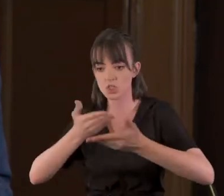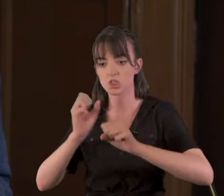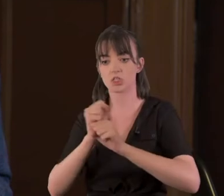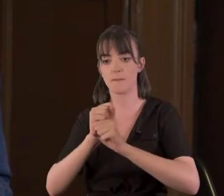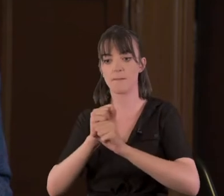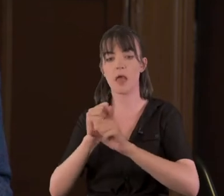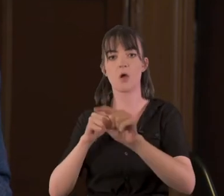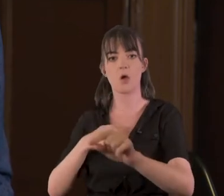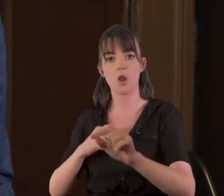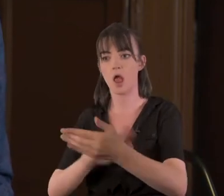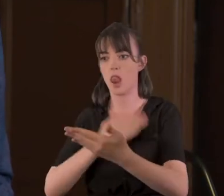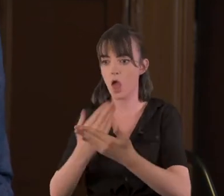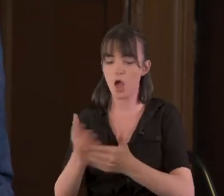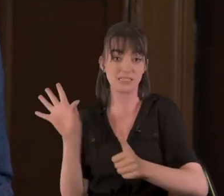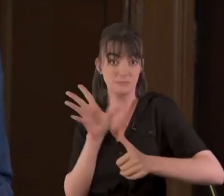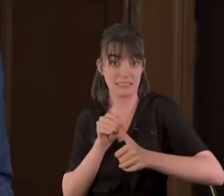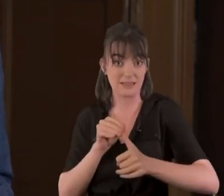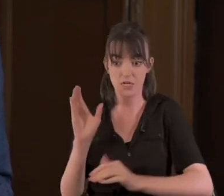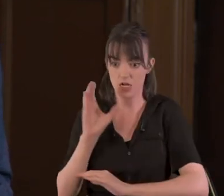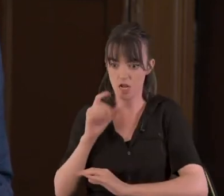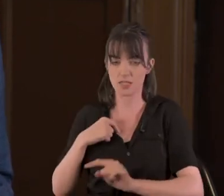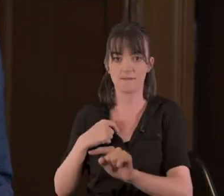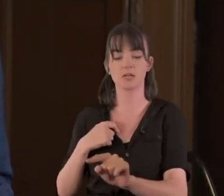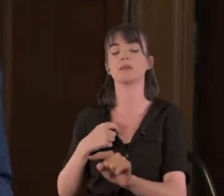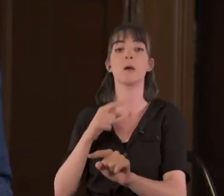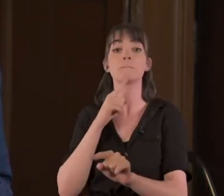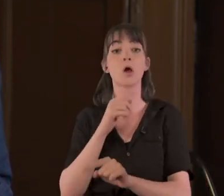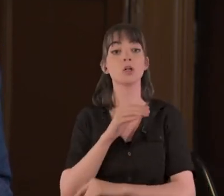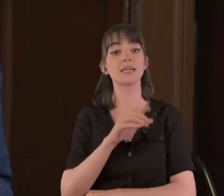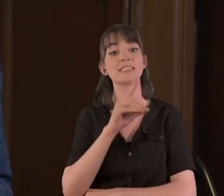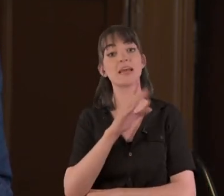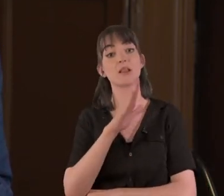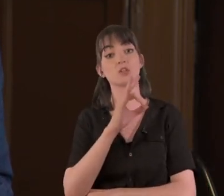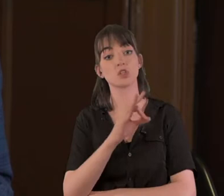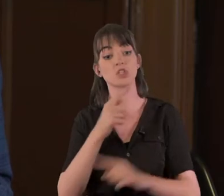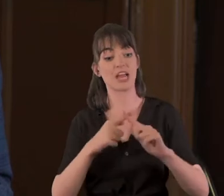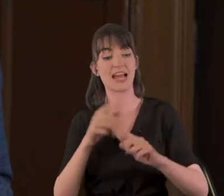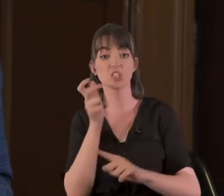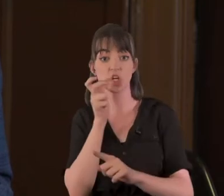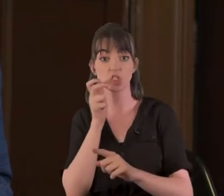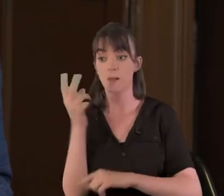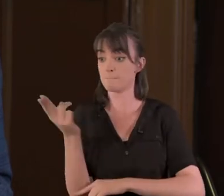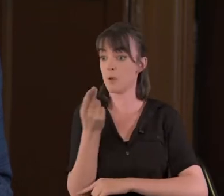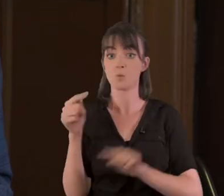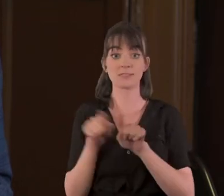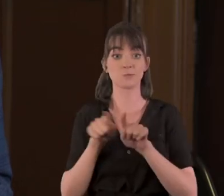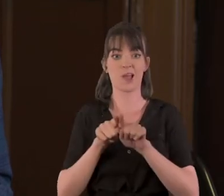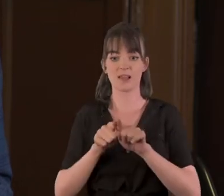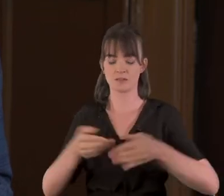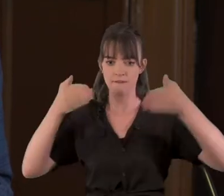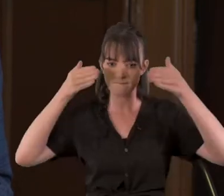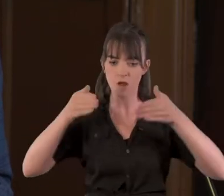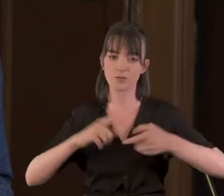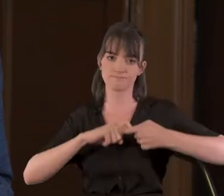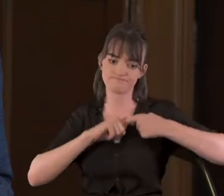particularly diehards. But even Lloyd George and Churchill are, in many respects, diehards. And Lloyd George is certainly